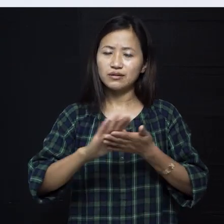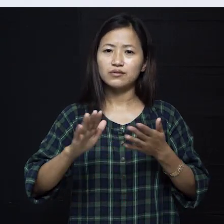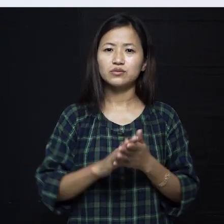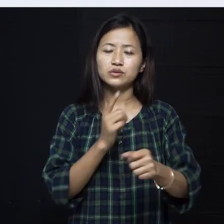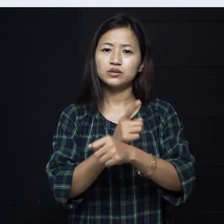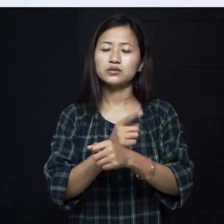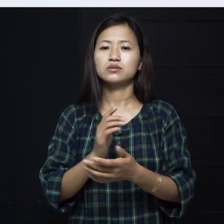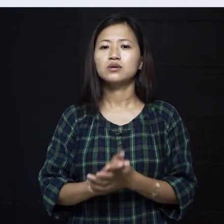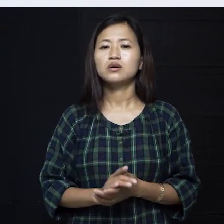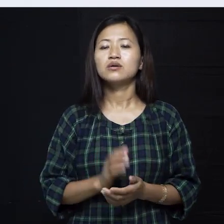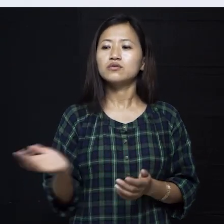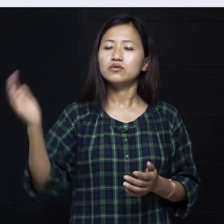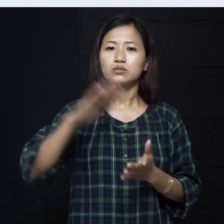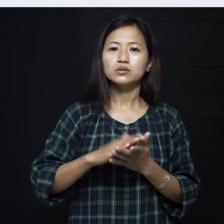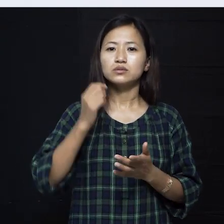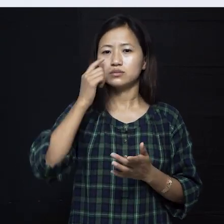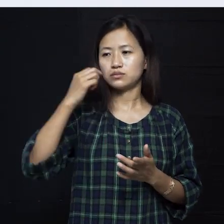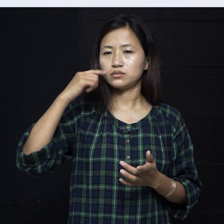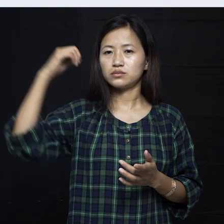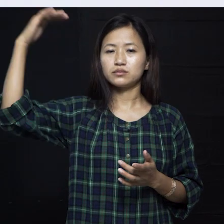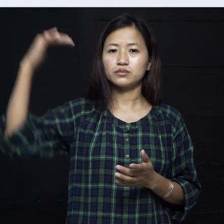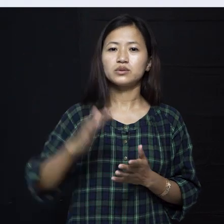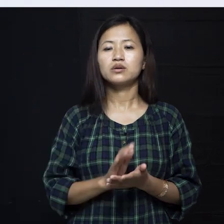from your teacher or from your elders also.